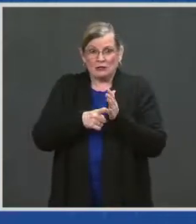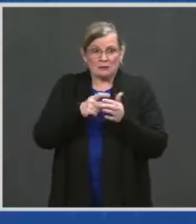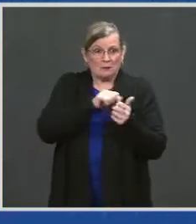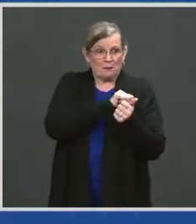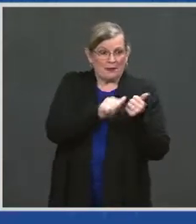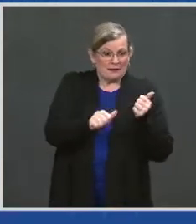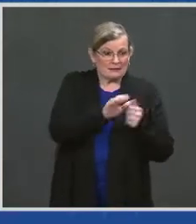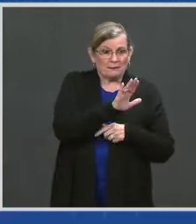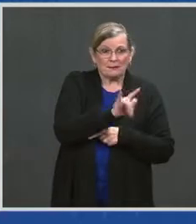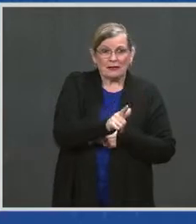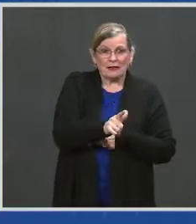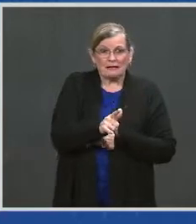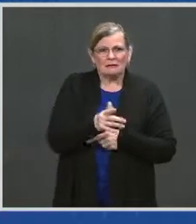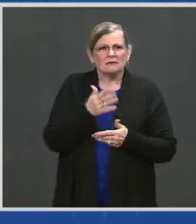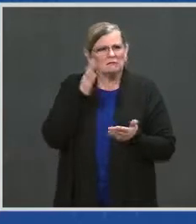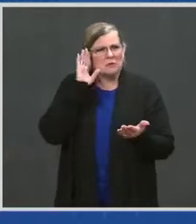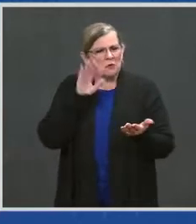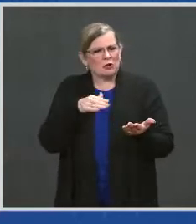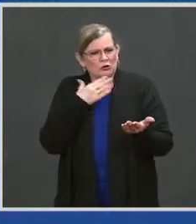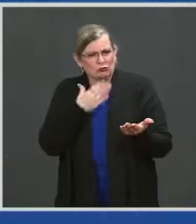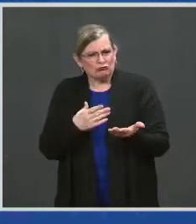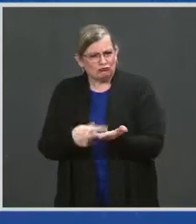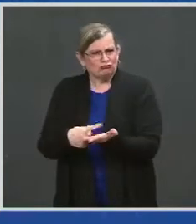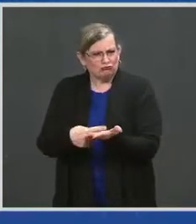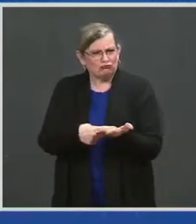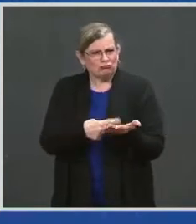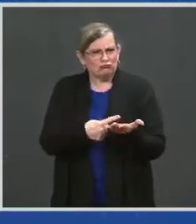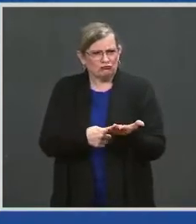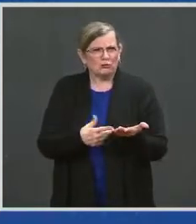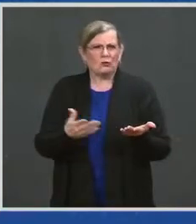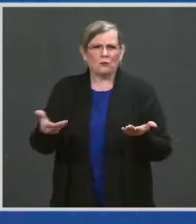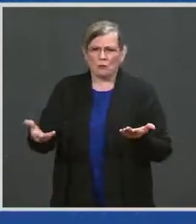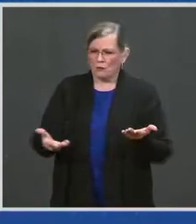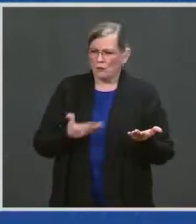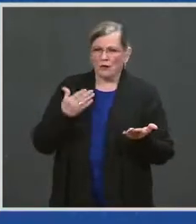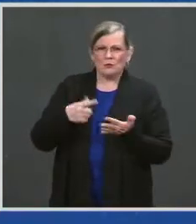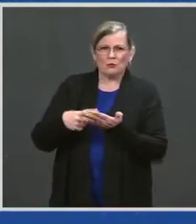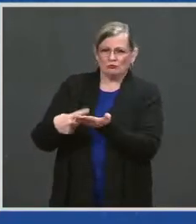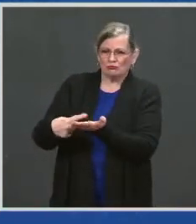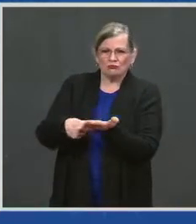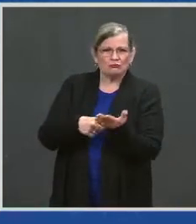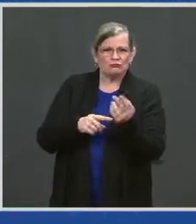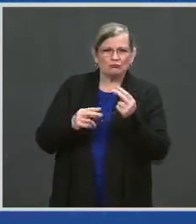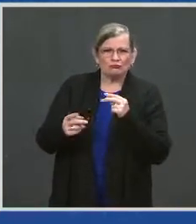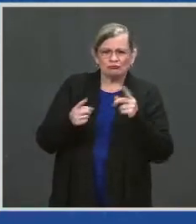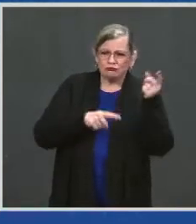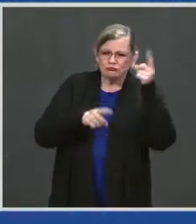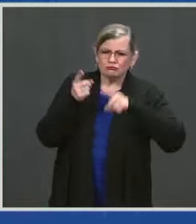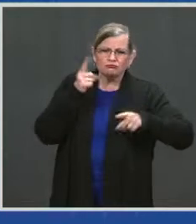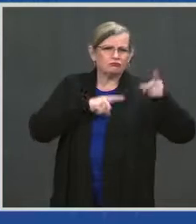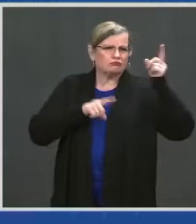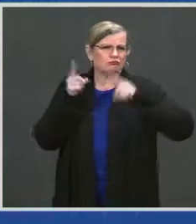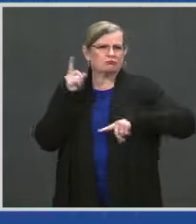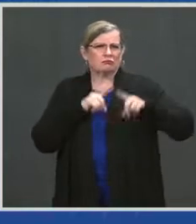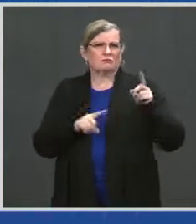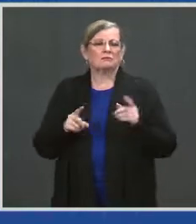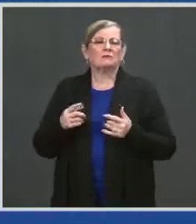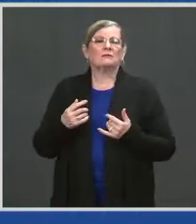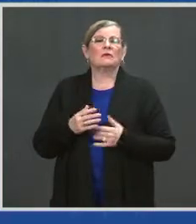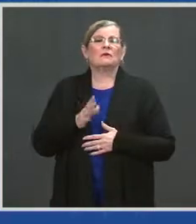American way. Debate is welcome. Compromise is inevitable. Changes in my plan are certain.